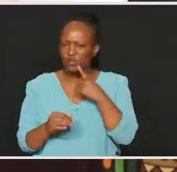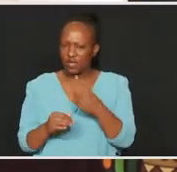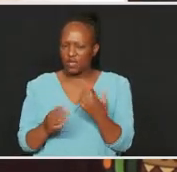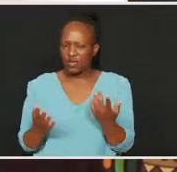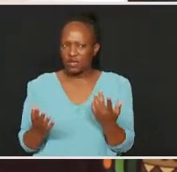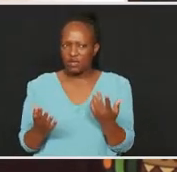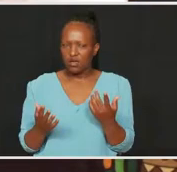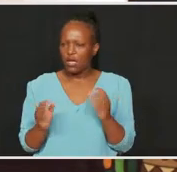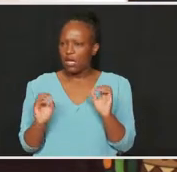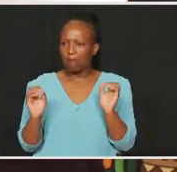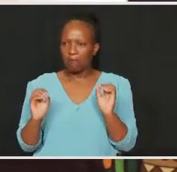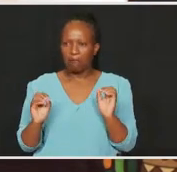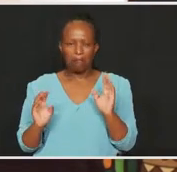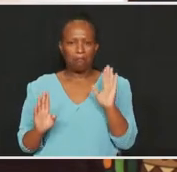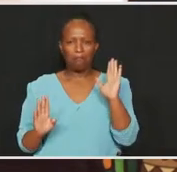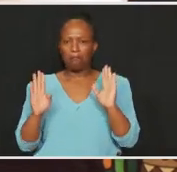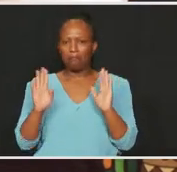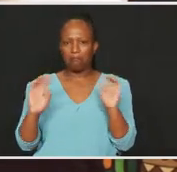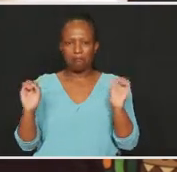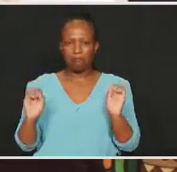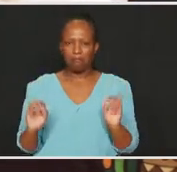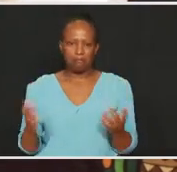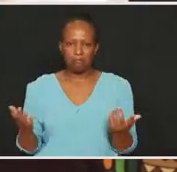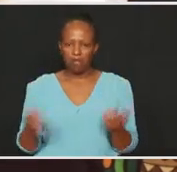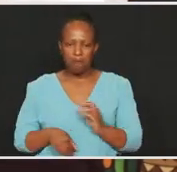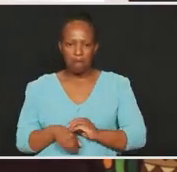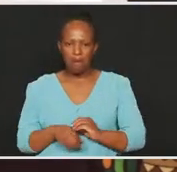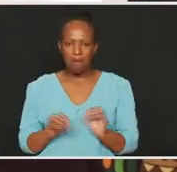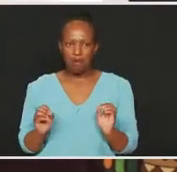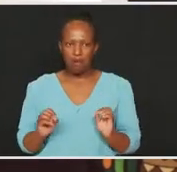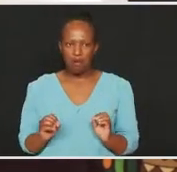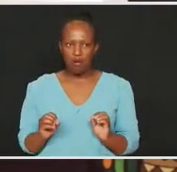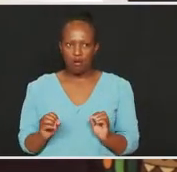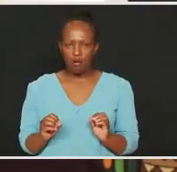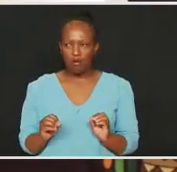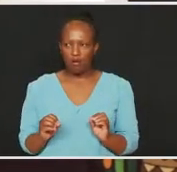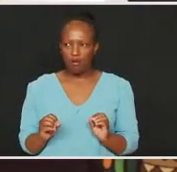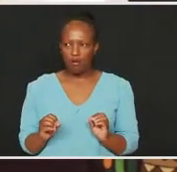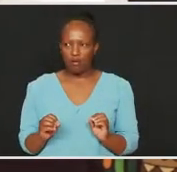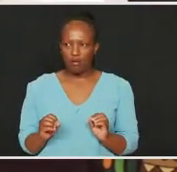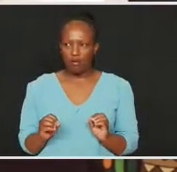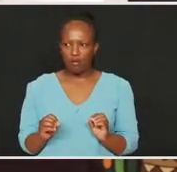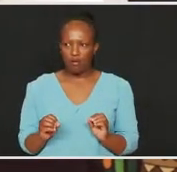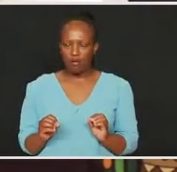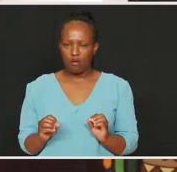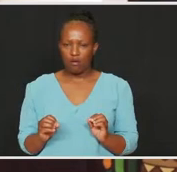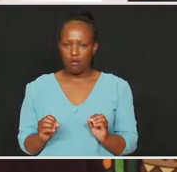but there's no one who said that problem and let's not assume